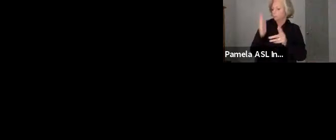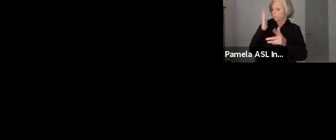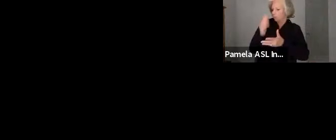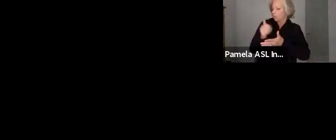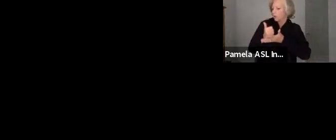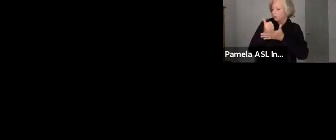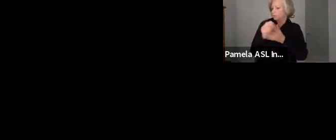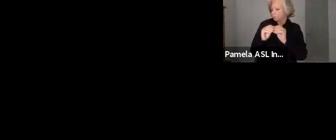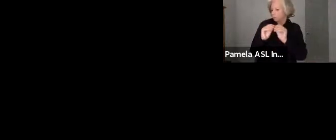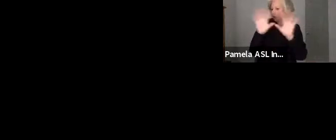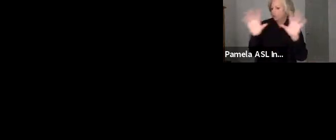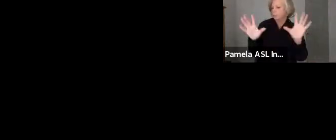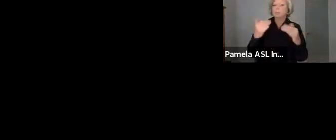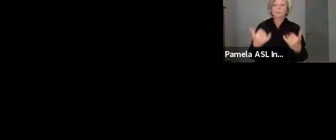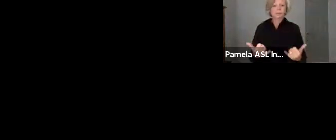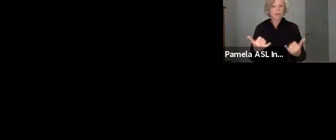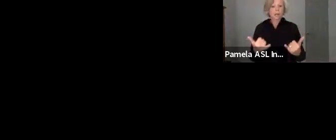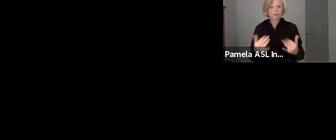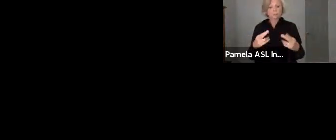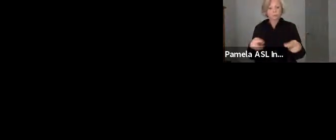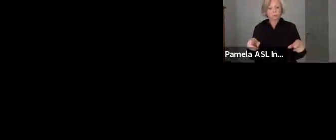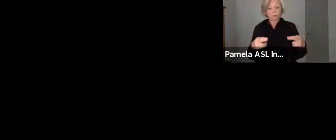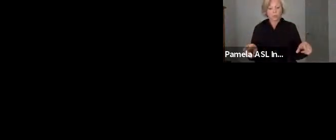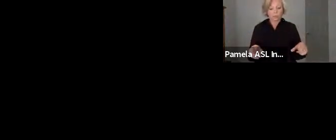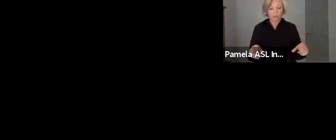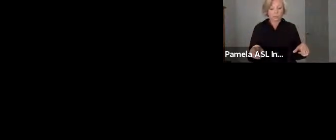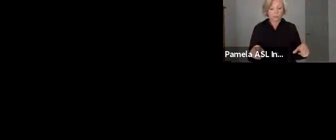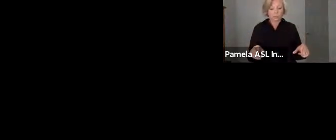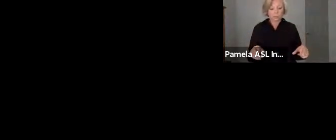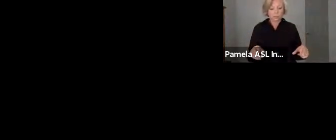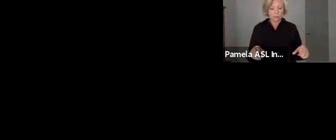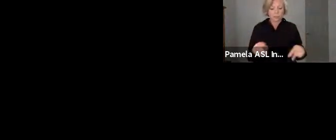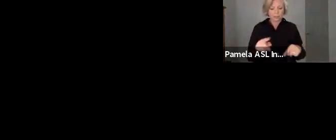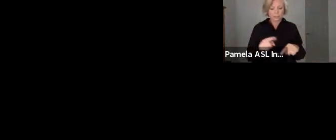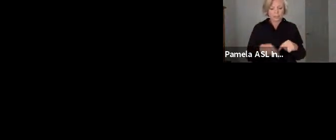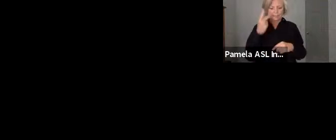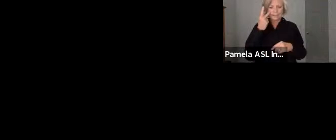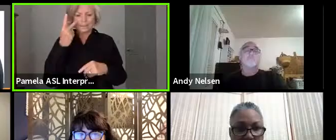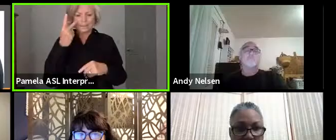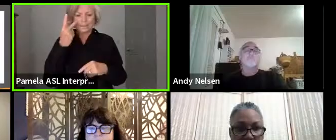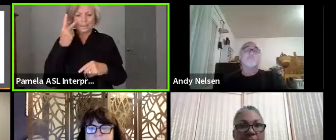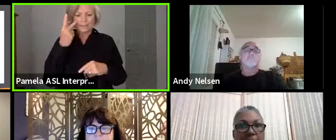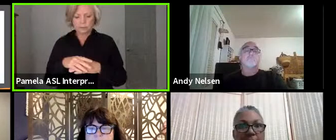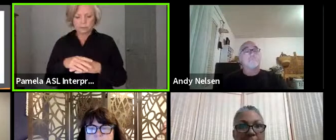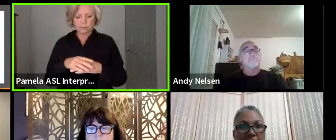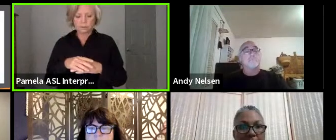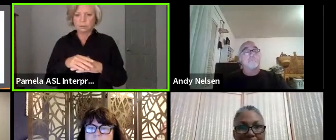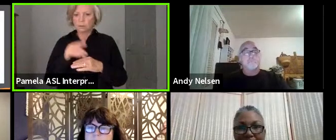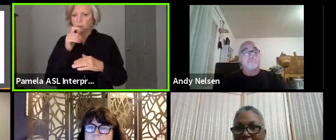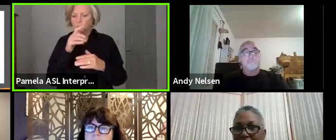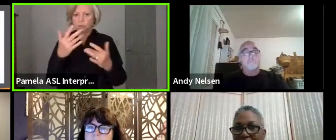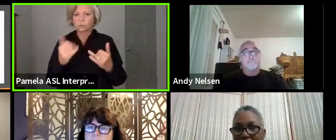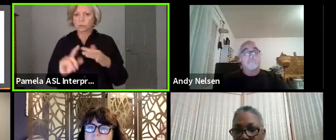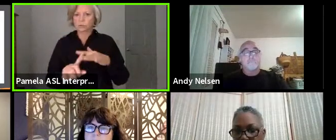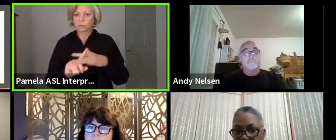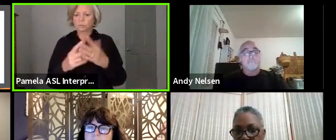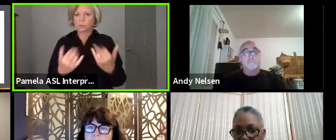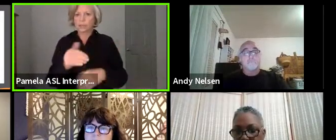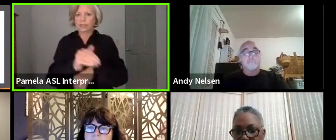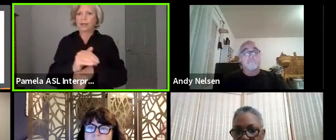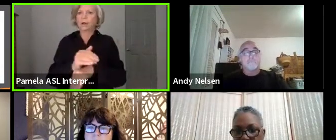now we are ready, if they're on the line, and I can't quite see gallery view to know who's on tonight. There we